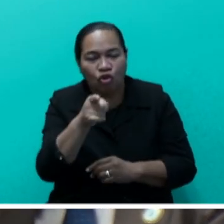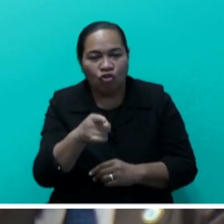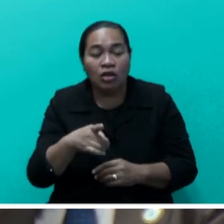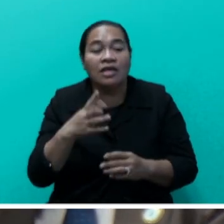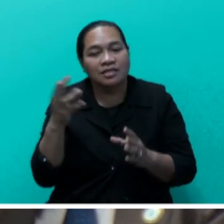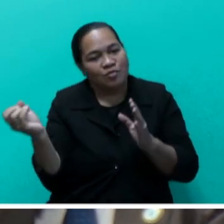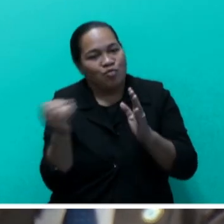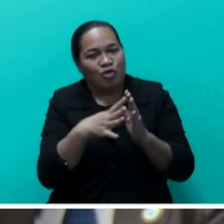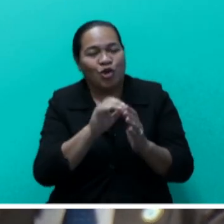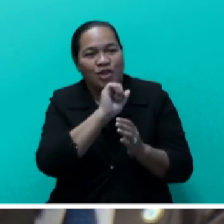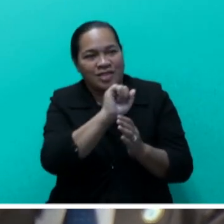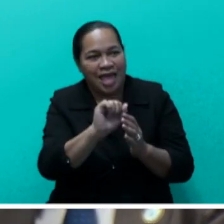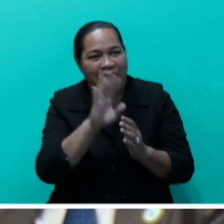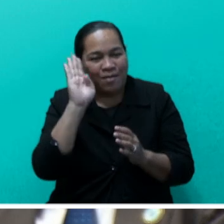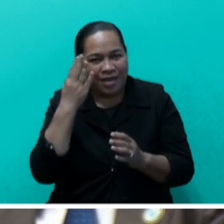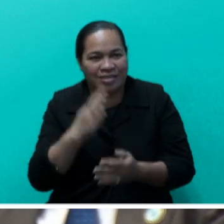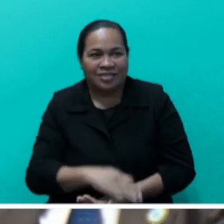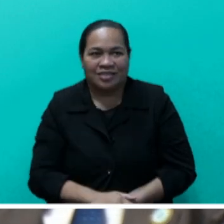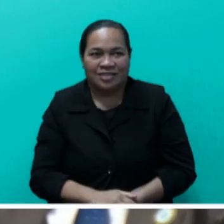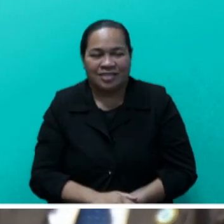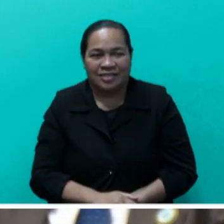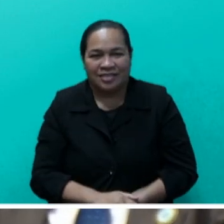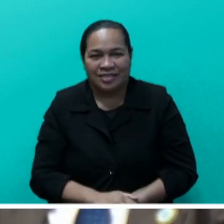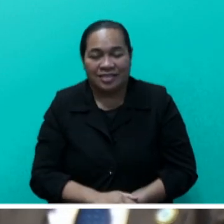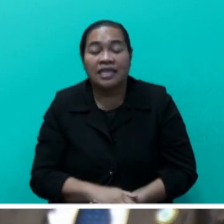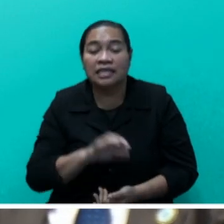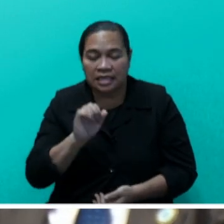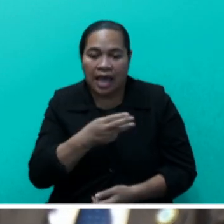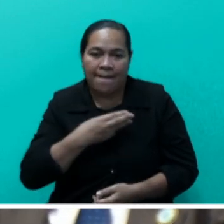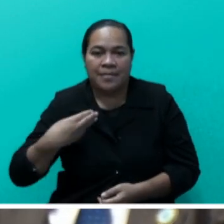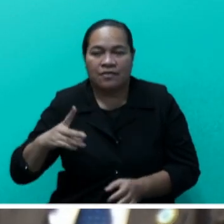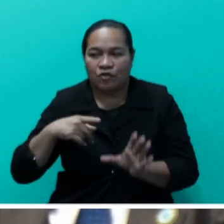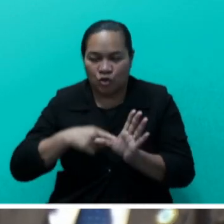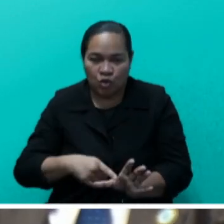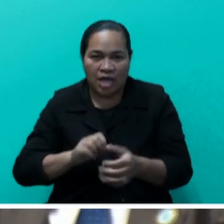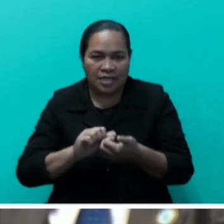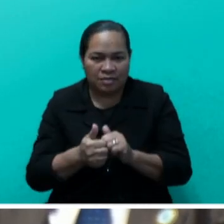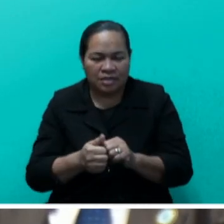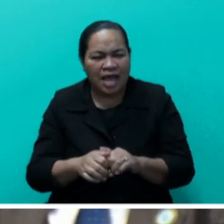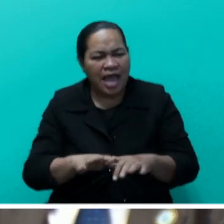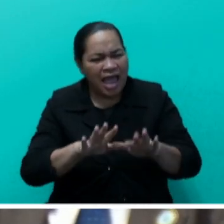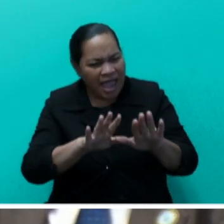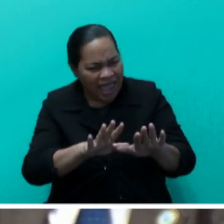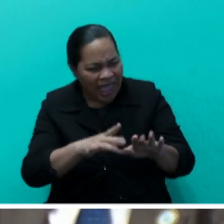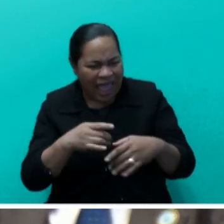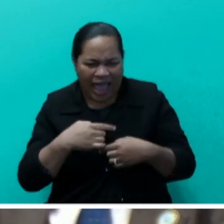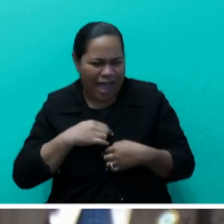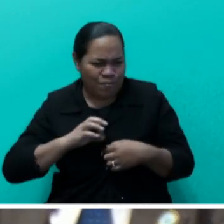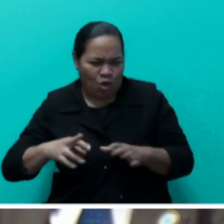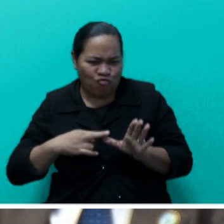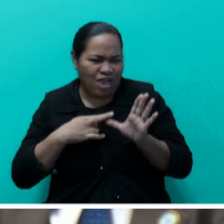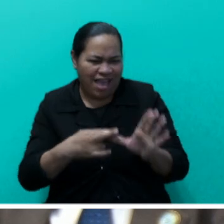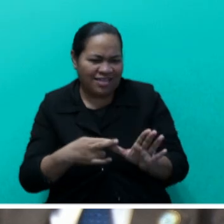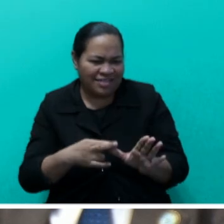page. Yes. Minister for Youth and Sports. Honourable Sharma, yes. I'm not reacting to it